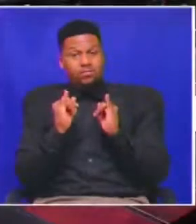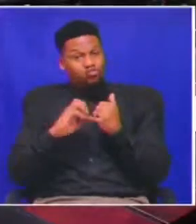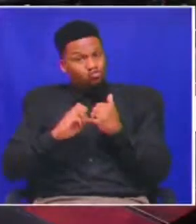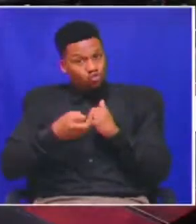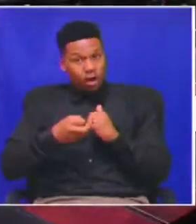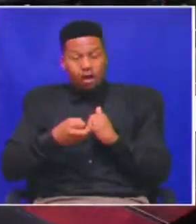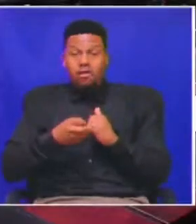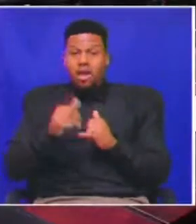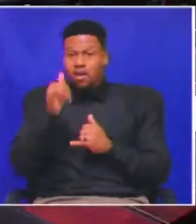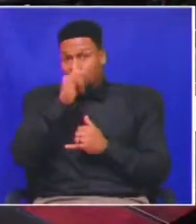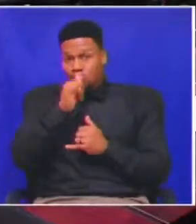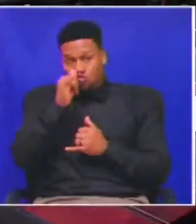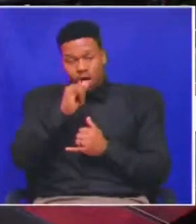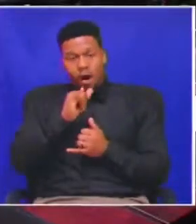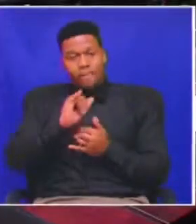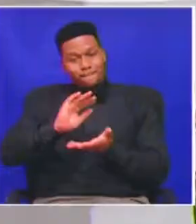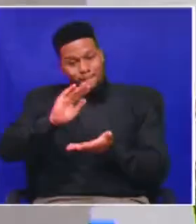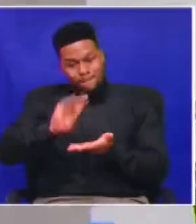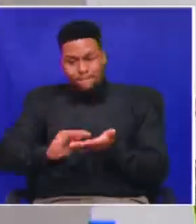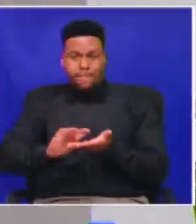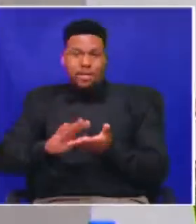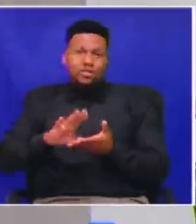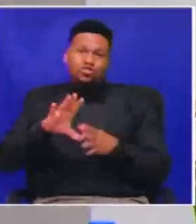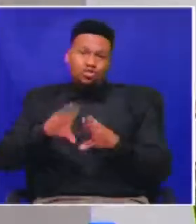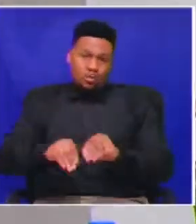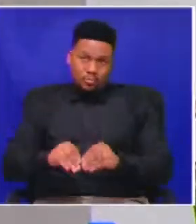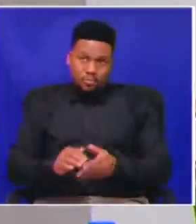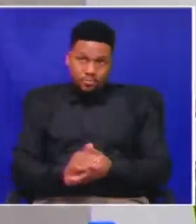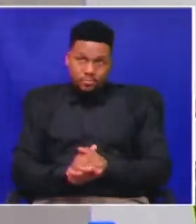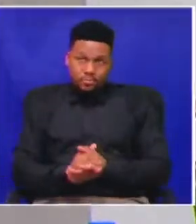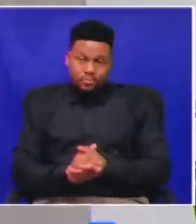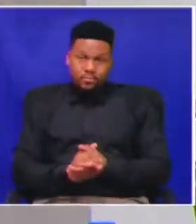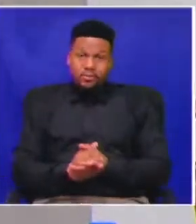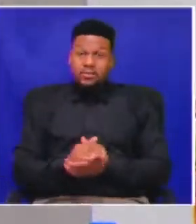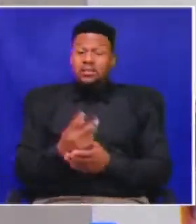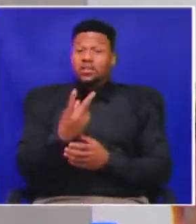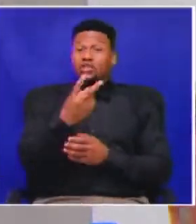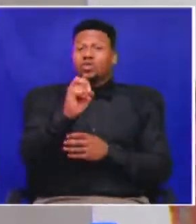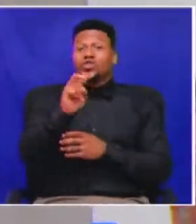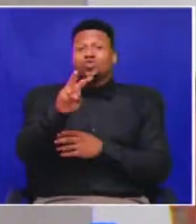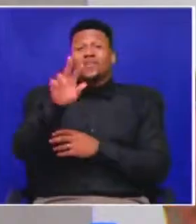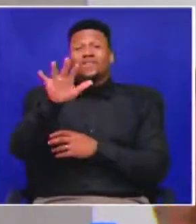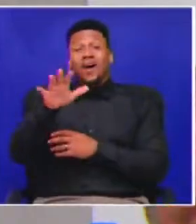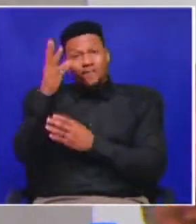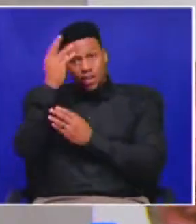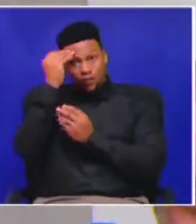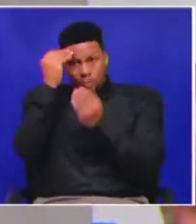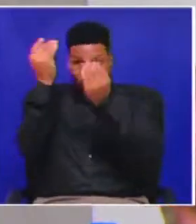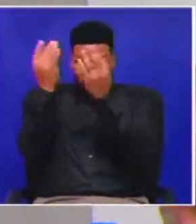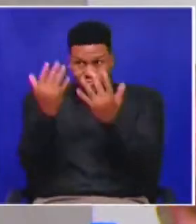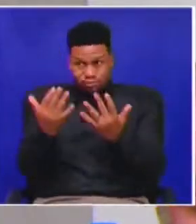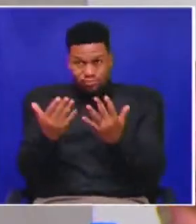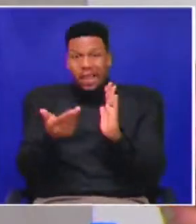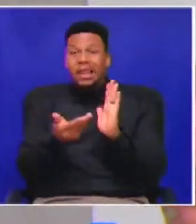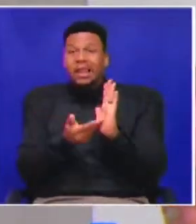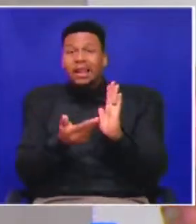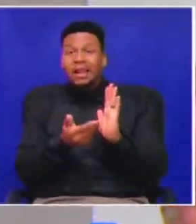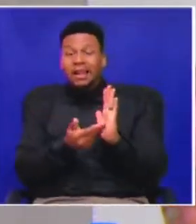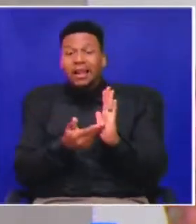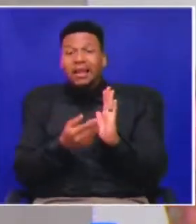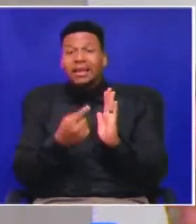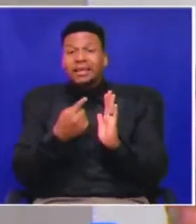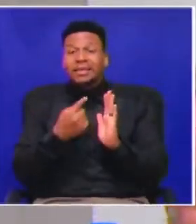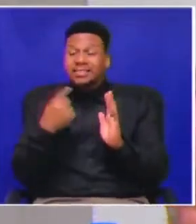on 2025 SAPS and city personnel data and police to population estimates, since